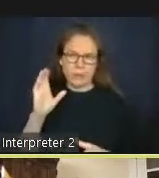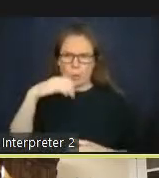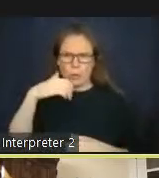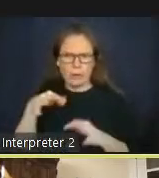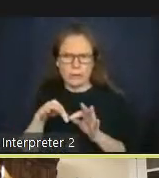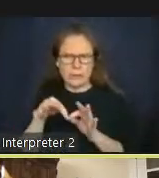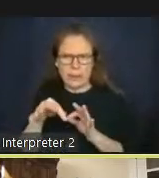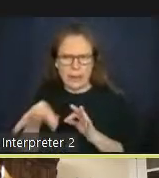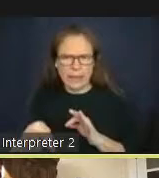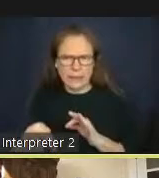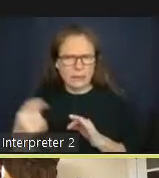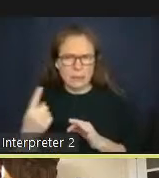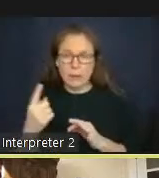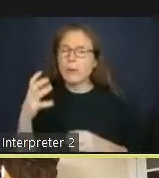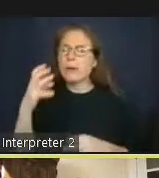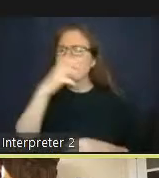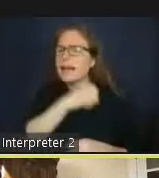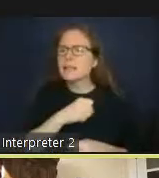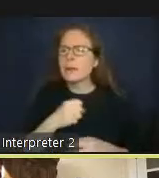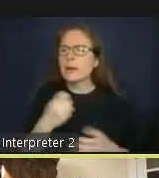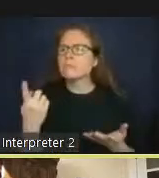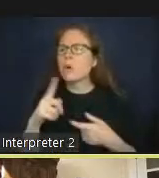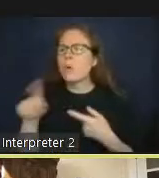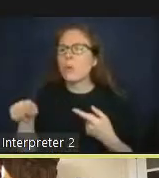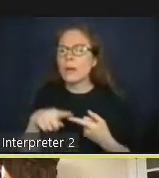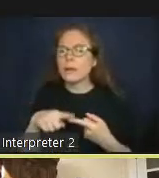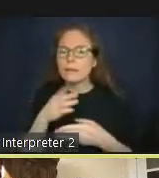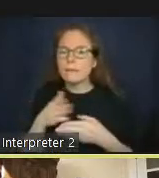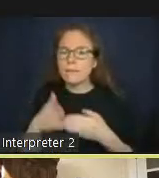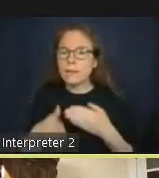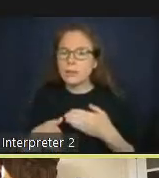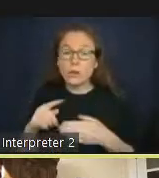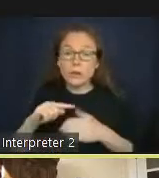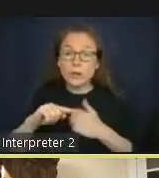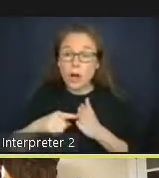that, but do we have an estimate on when that might be started?